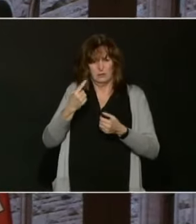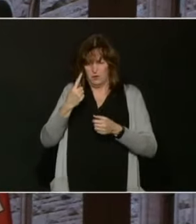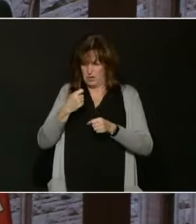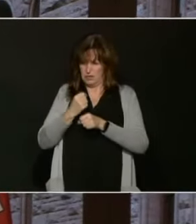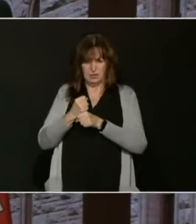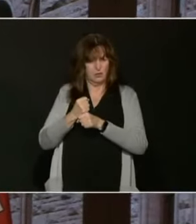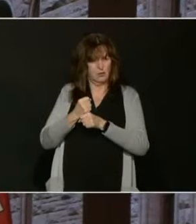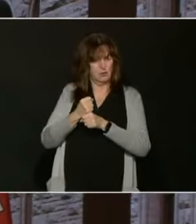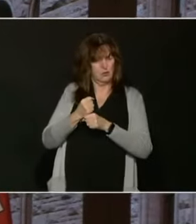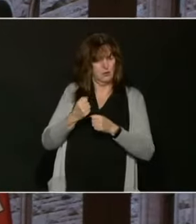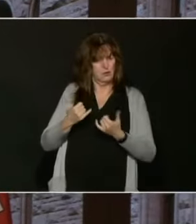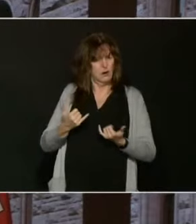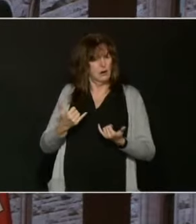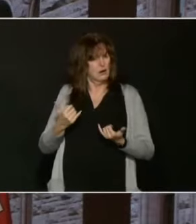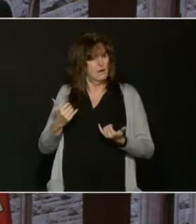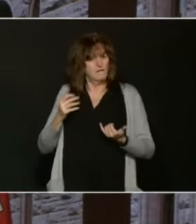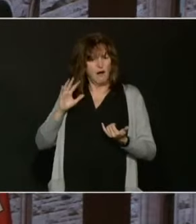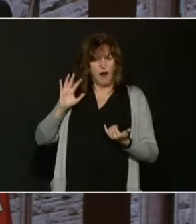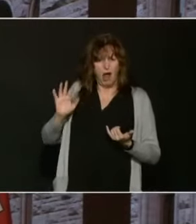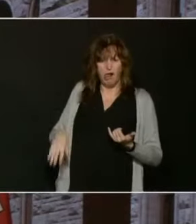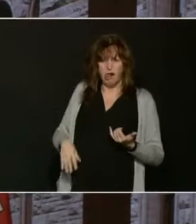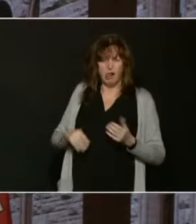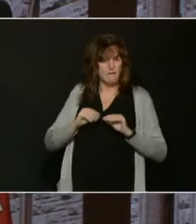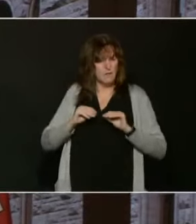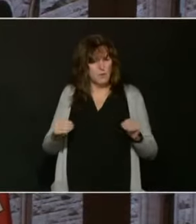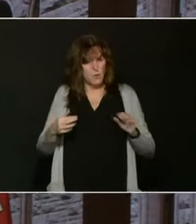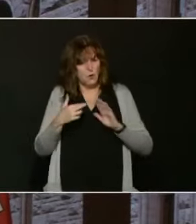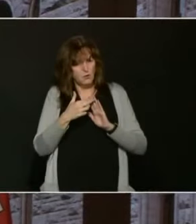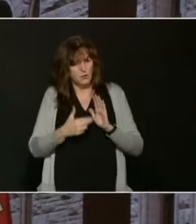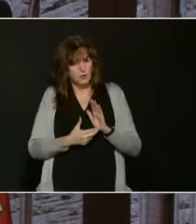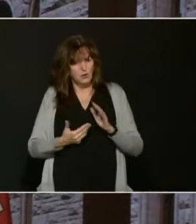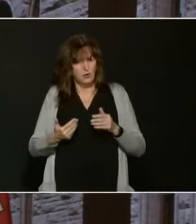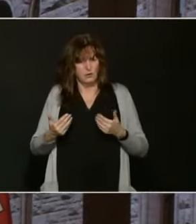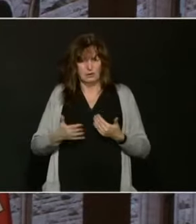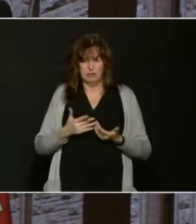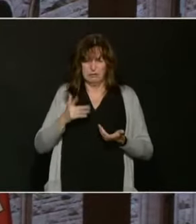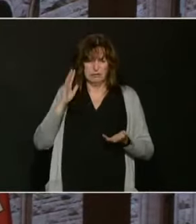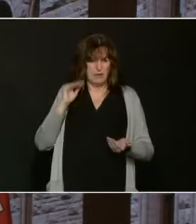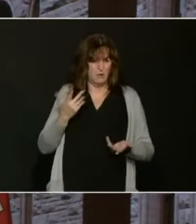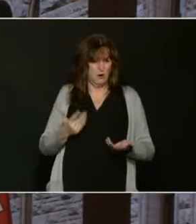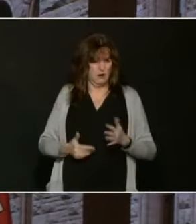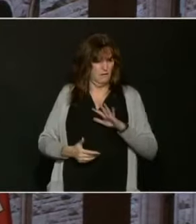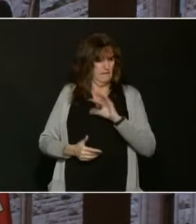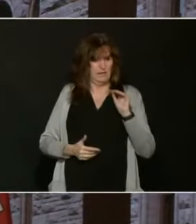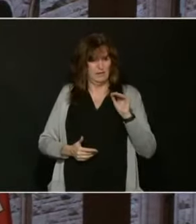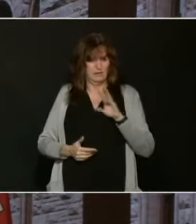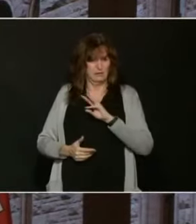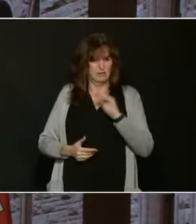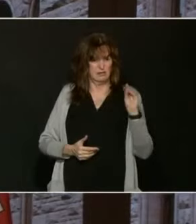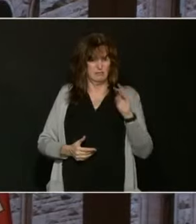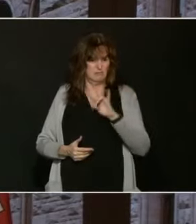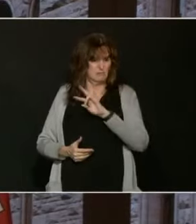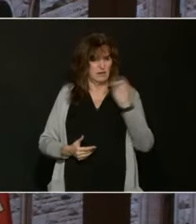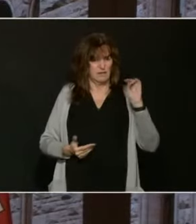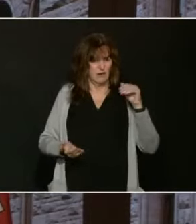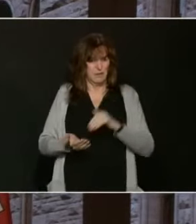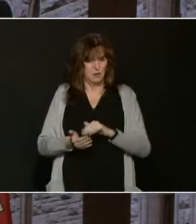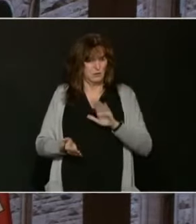those measures, we were easily going to expect 50 to 60 or 70,000 deaths in the province of